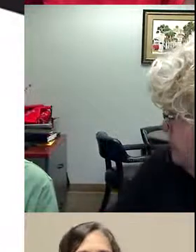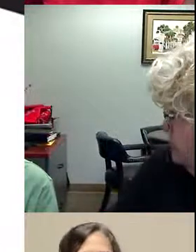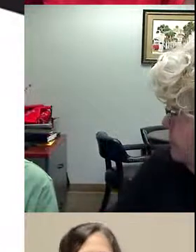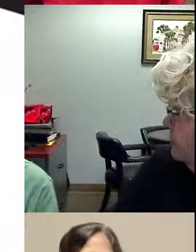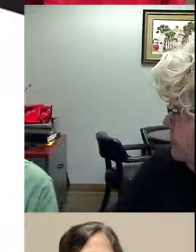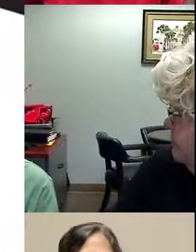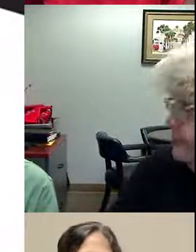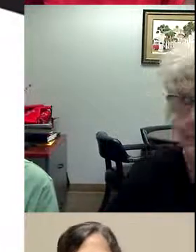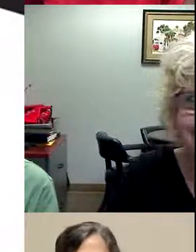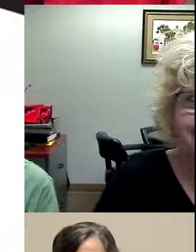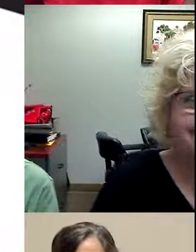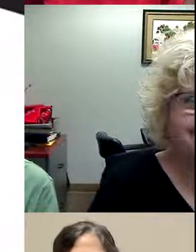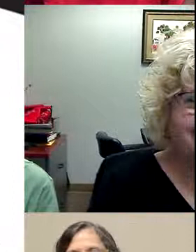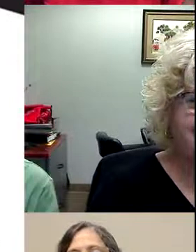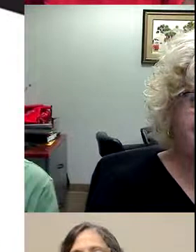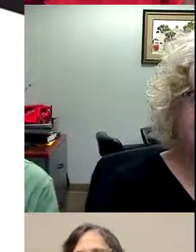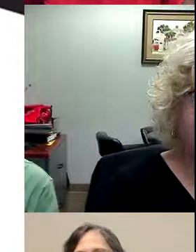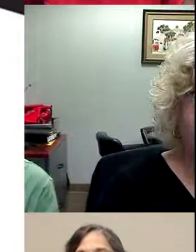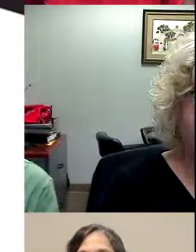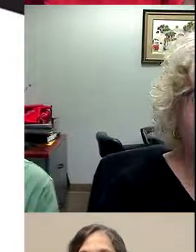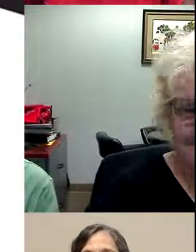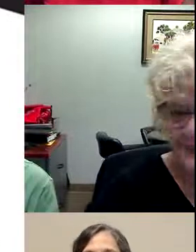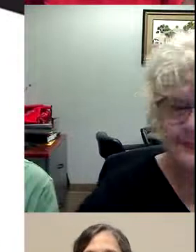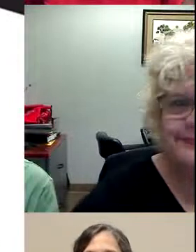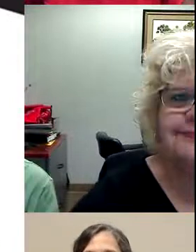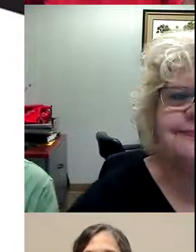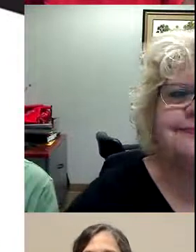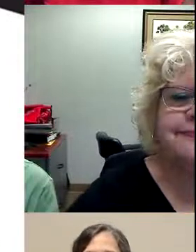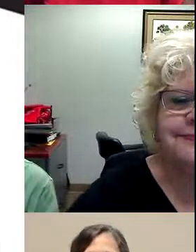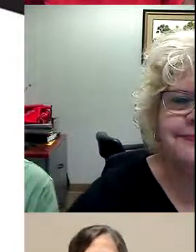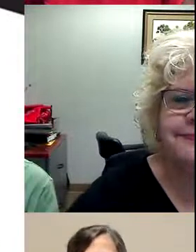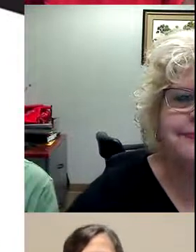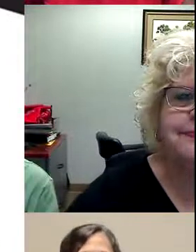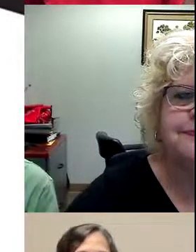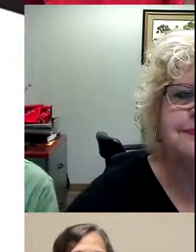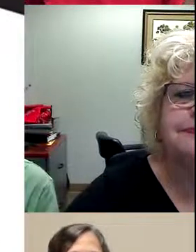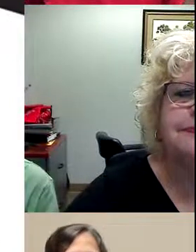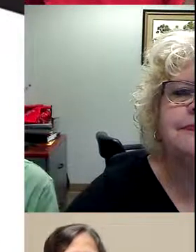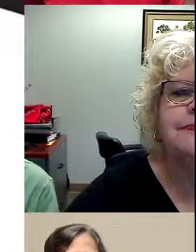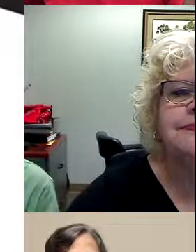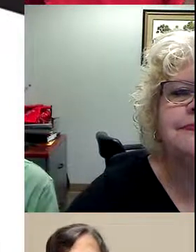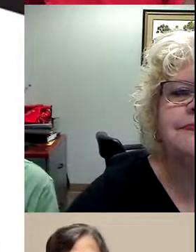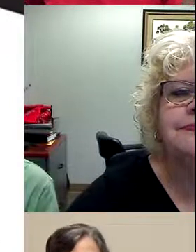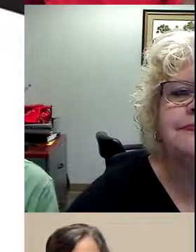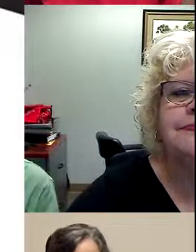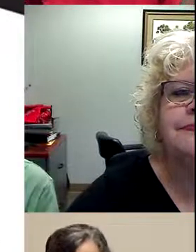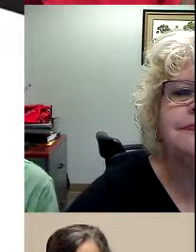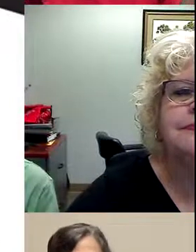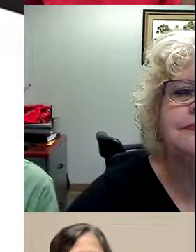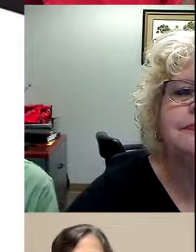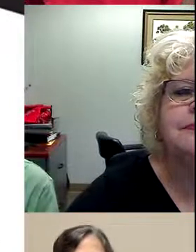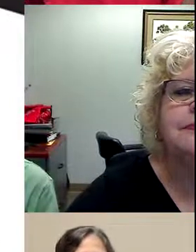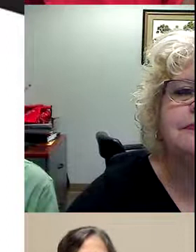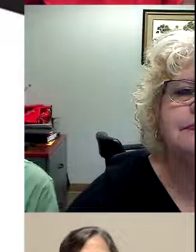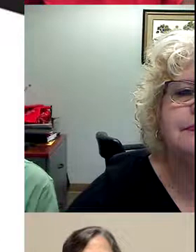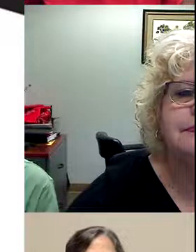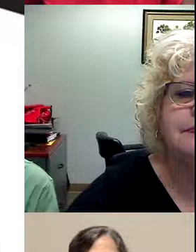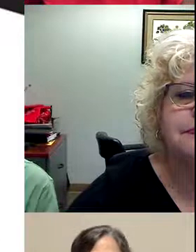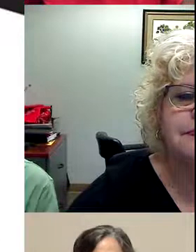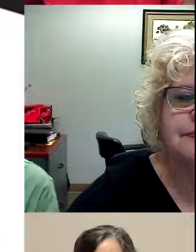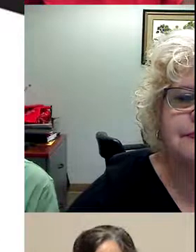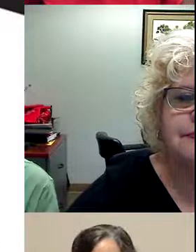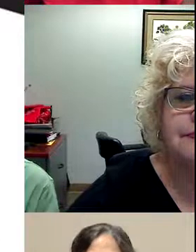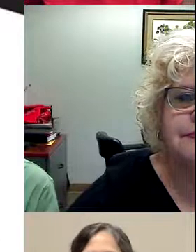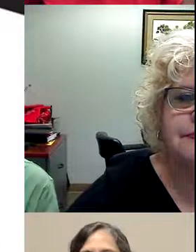the undergraduate, elementary, middle grades, and secondary education programs and teacher leadership graduate program. Her